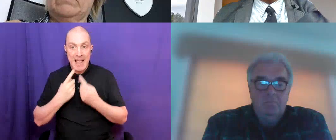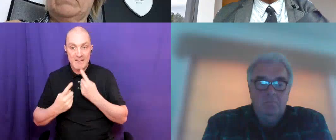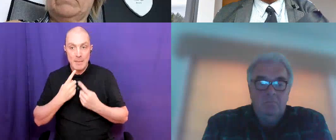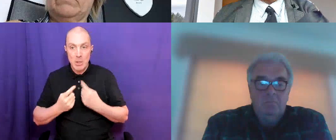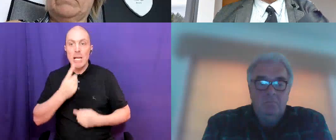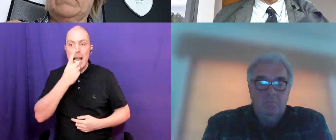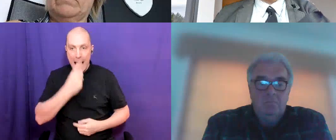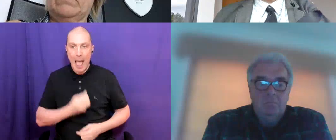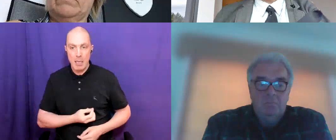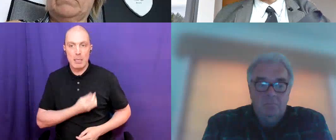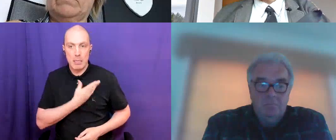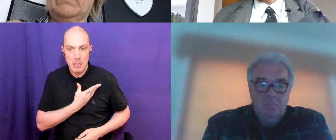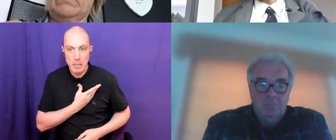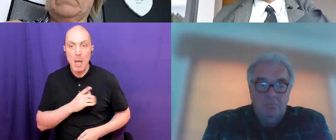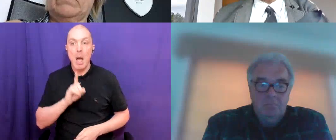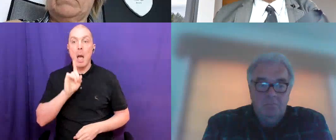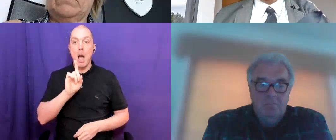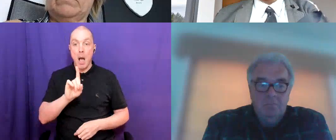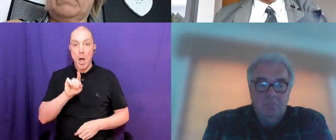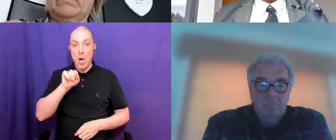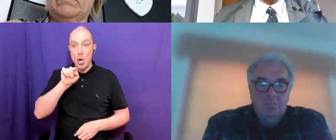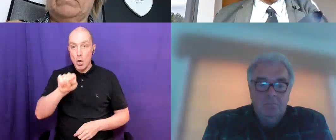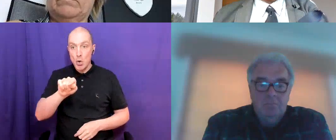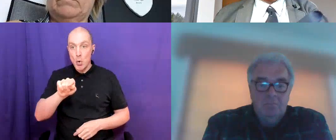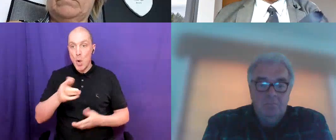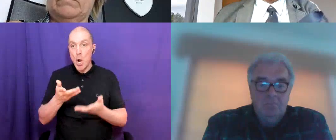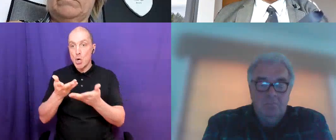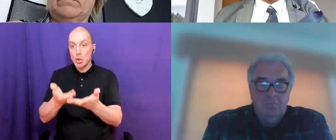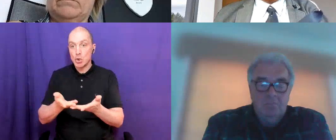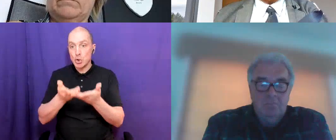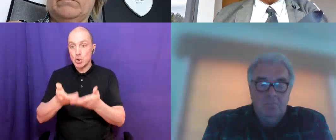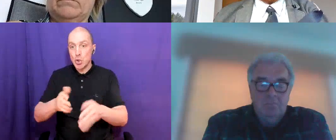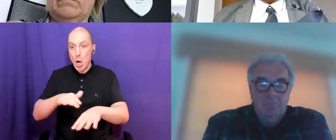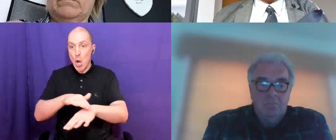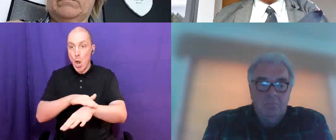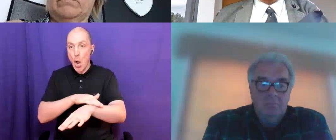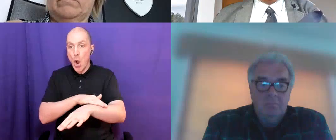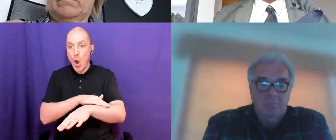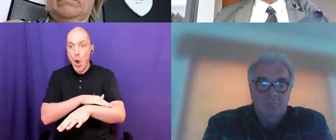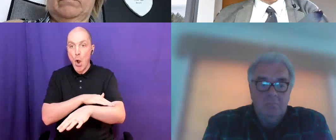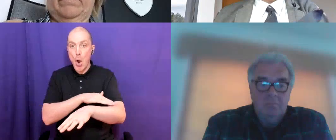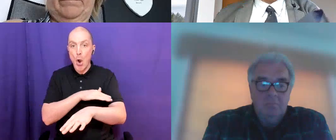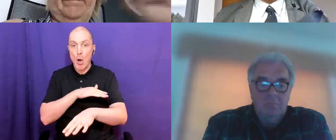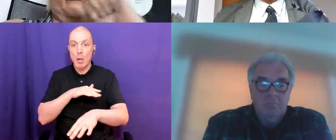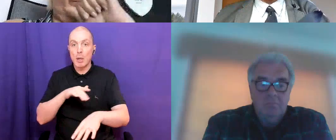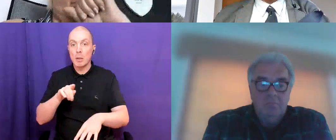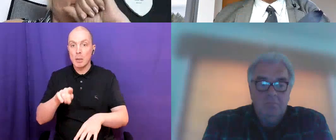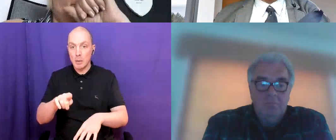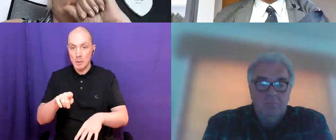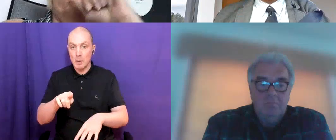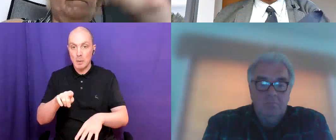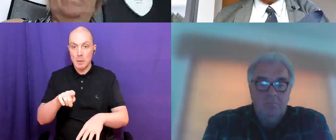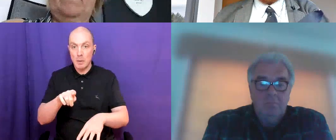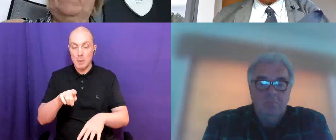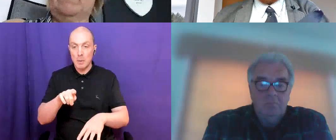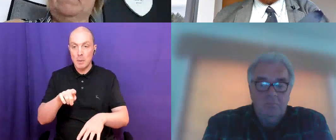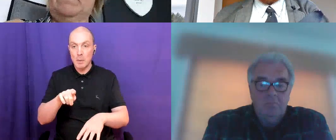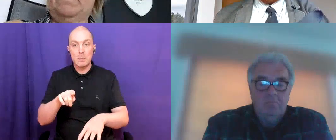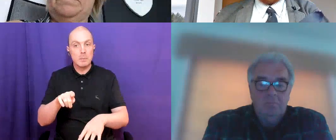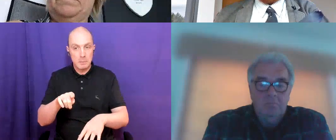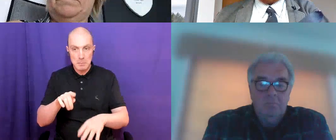polling station for a prolonged period of time for the purposes of detecting personation, they should remove their rosette in